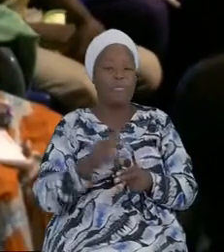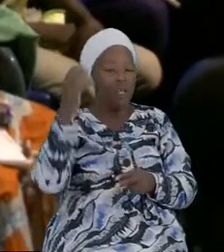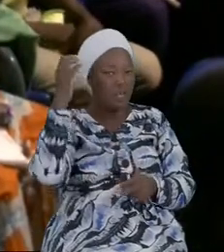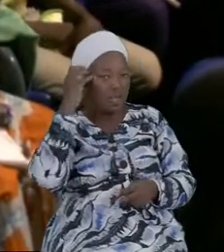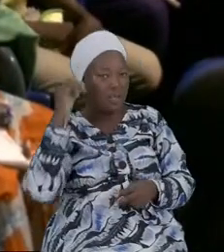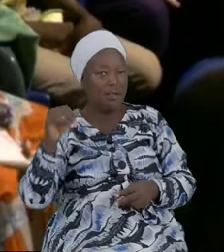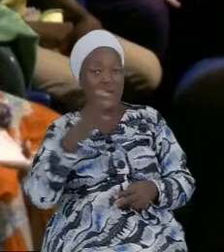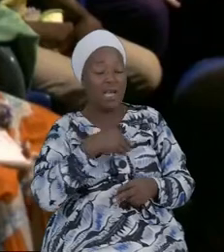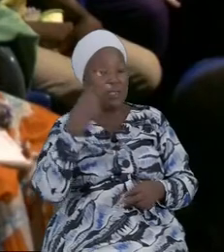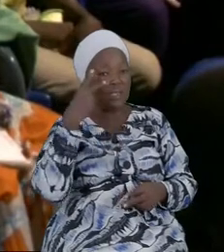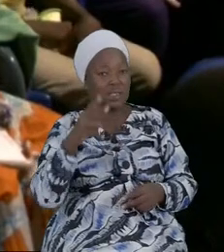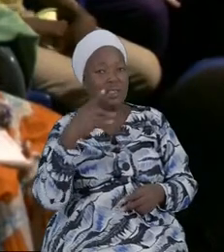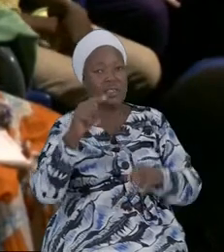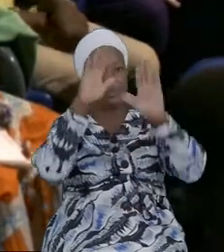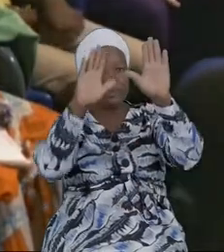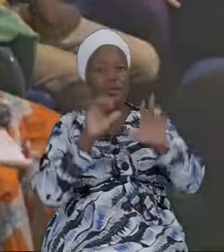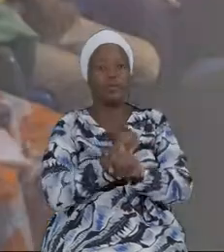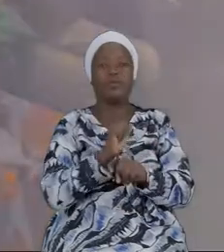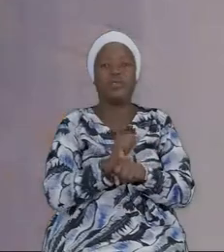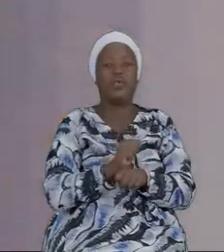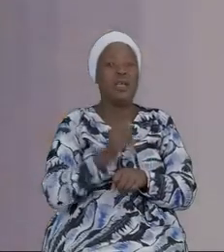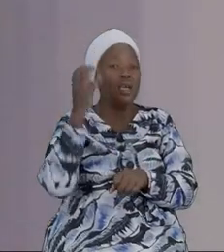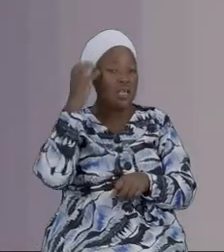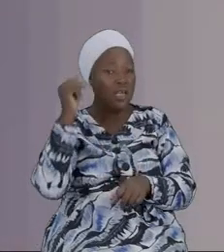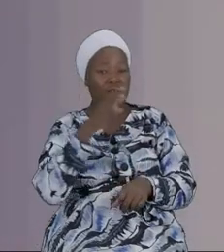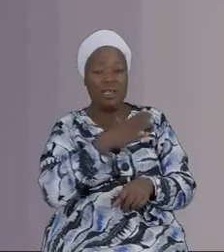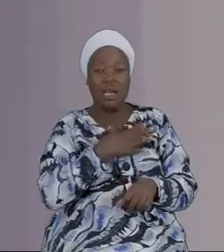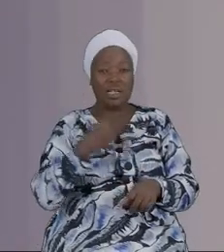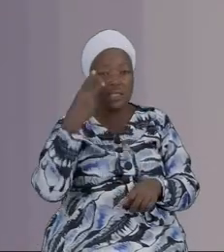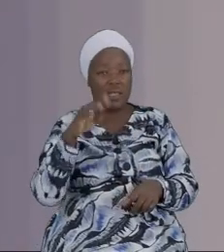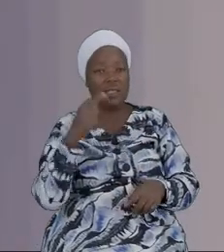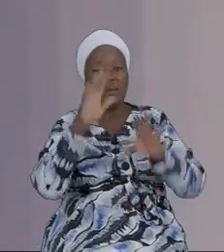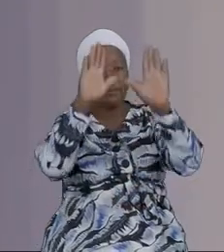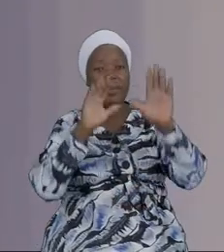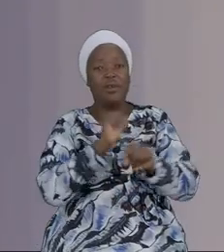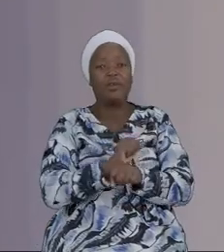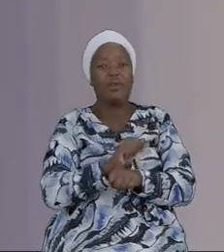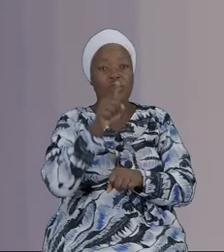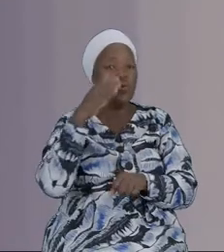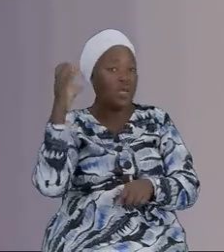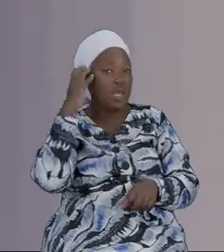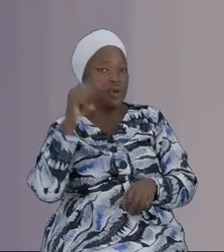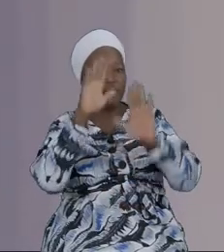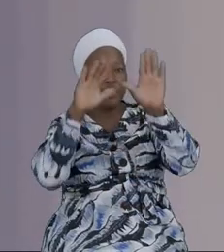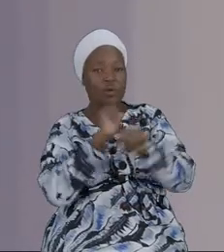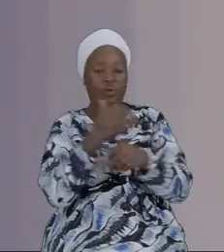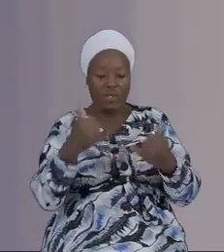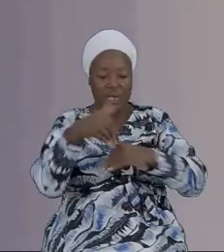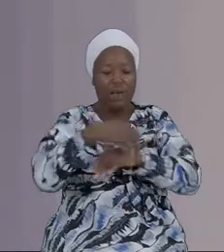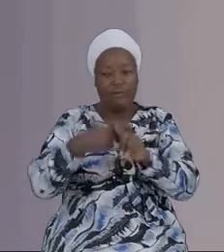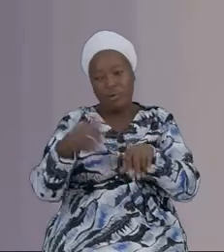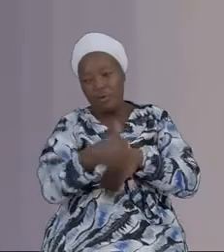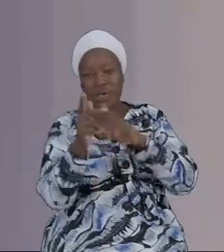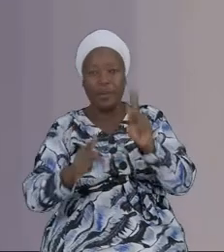and seeing the miracles. Hearing and seeing the miracles. You'll hear of miracles tonight from other